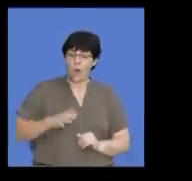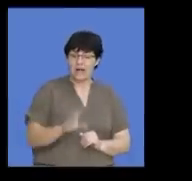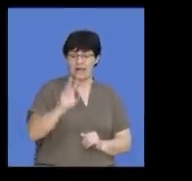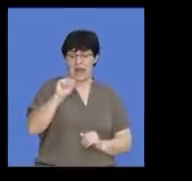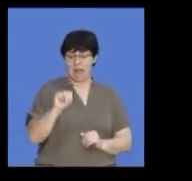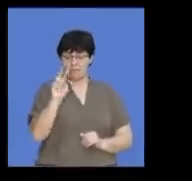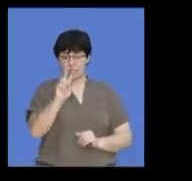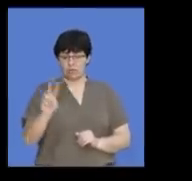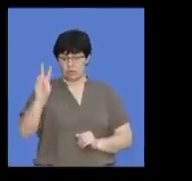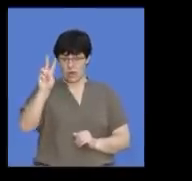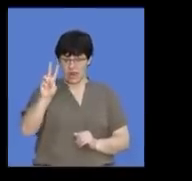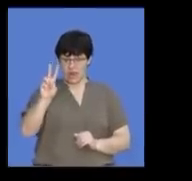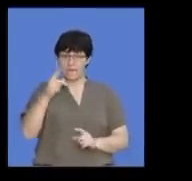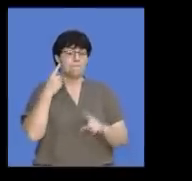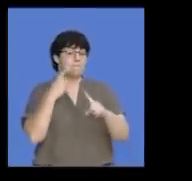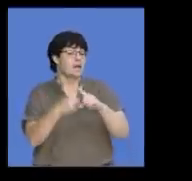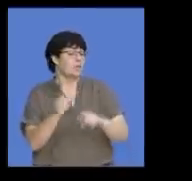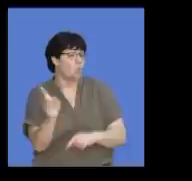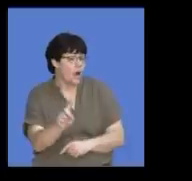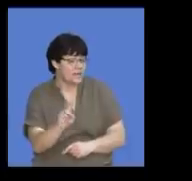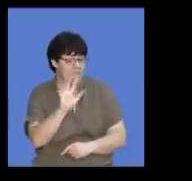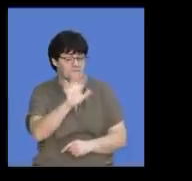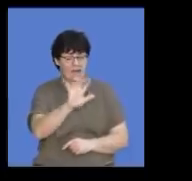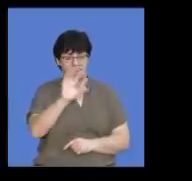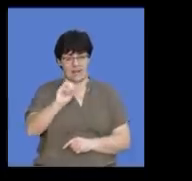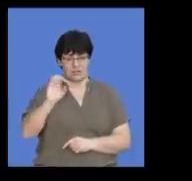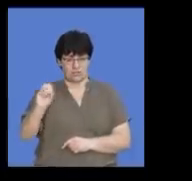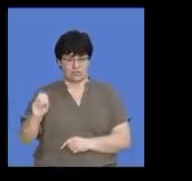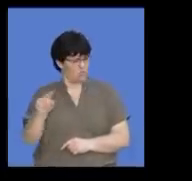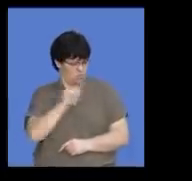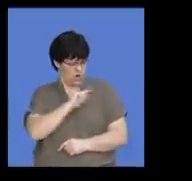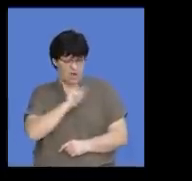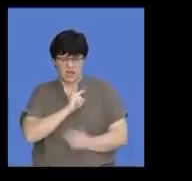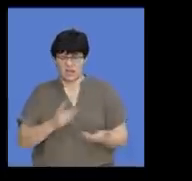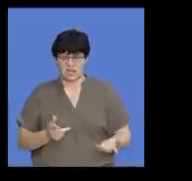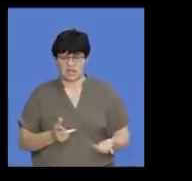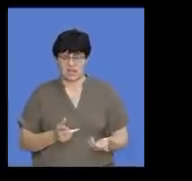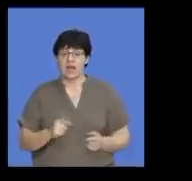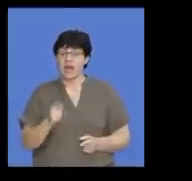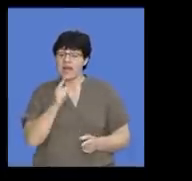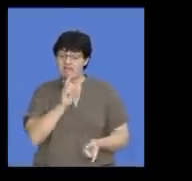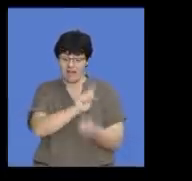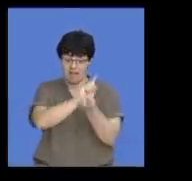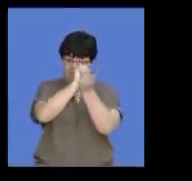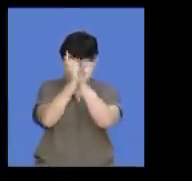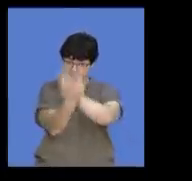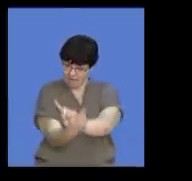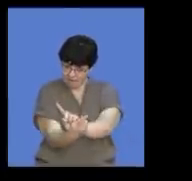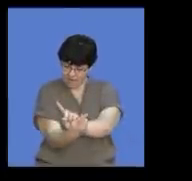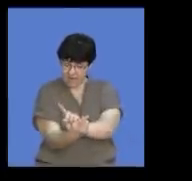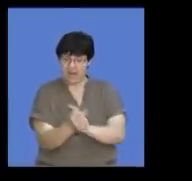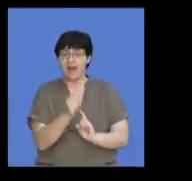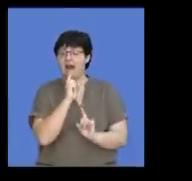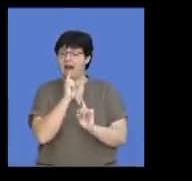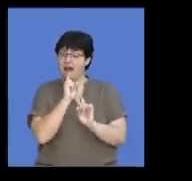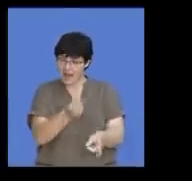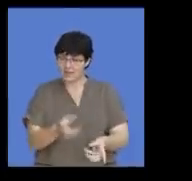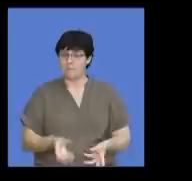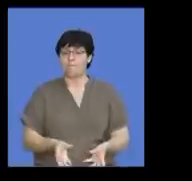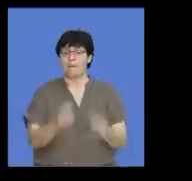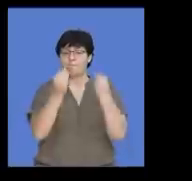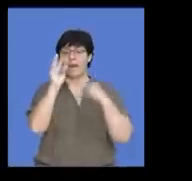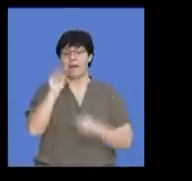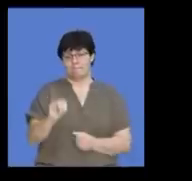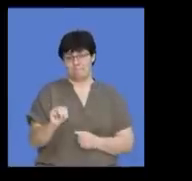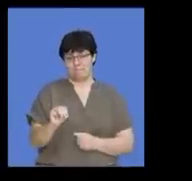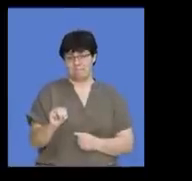squared, I'm multiplying by 500. Why? Because then when I convert, my answer comes to meters.